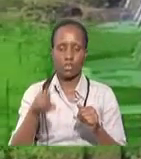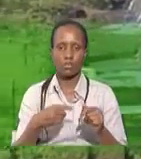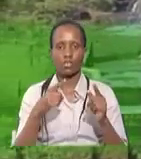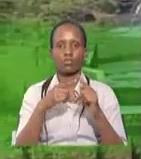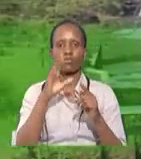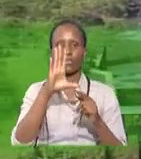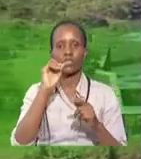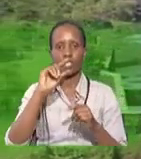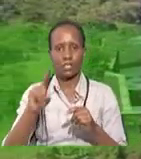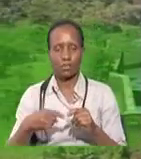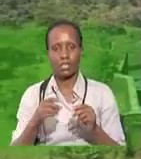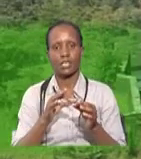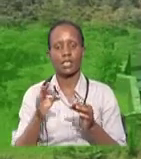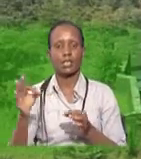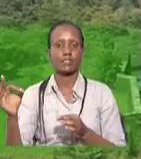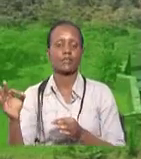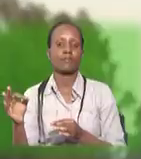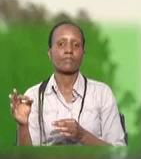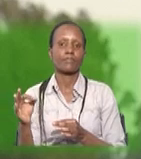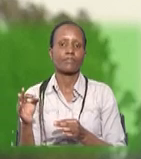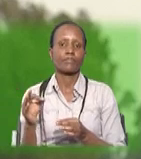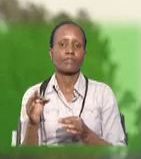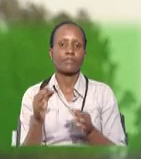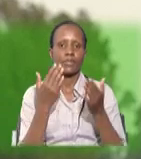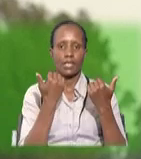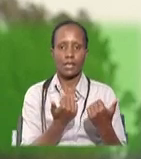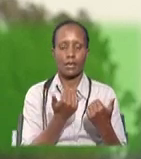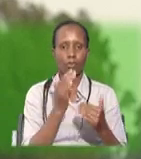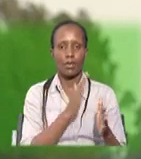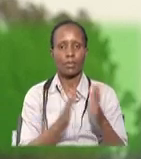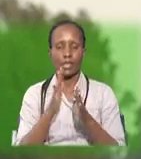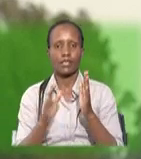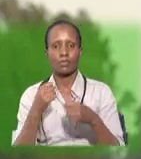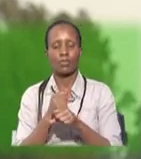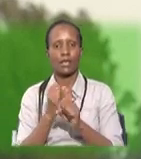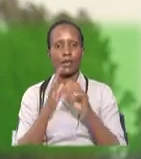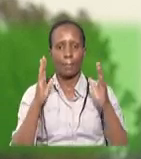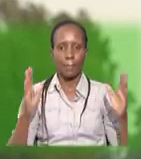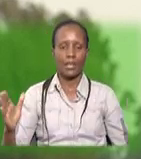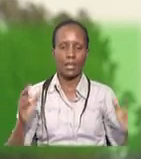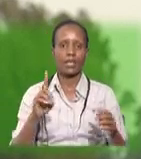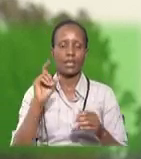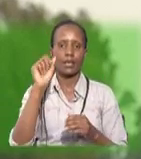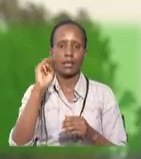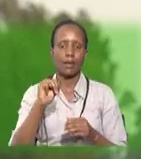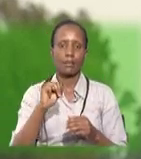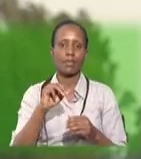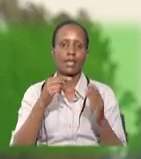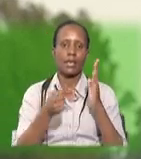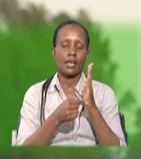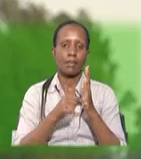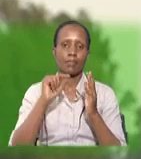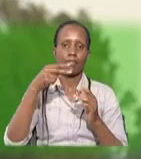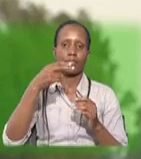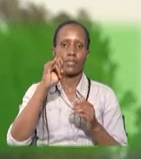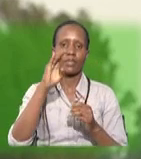to 50,000 acres. We are planning to do a major dam in Kirinyaga County called Thiba